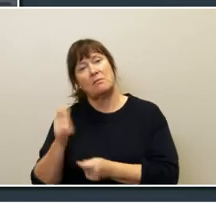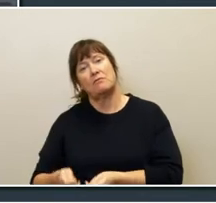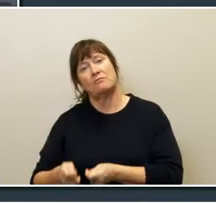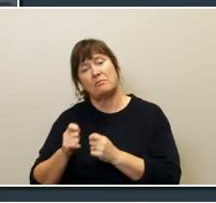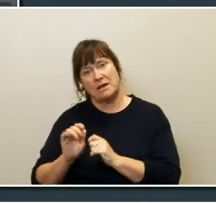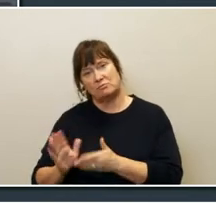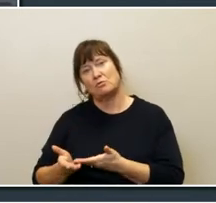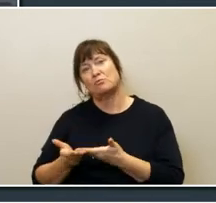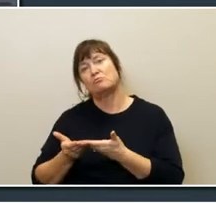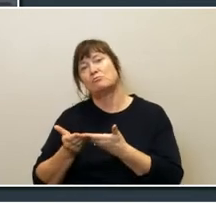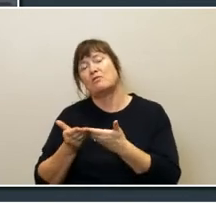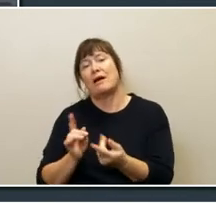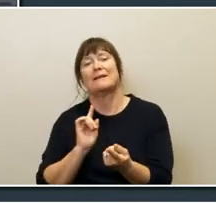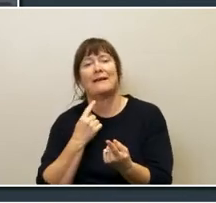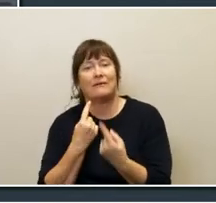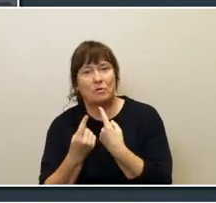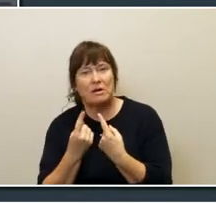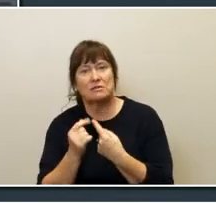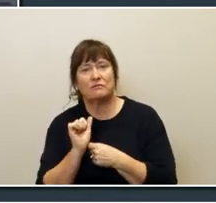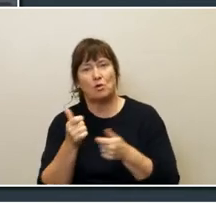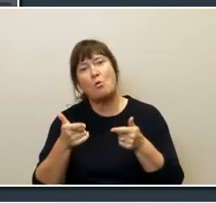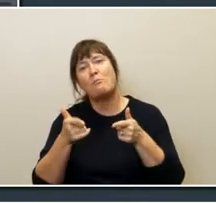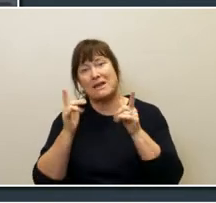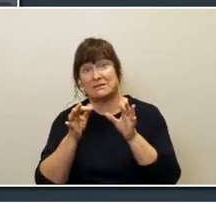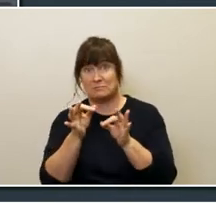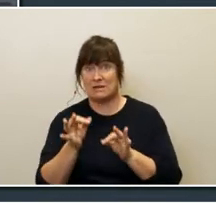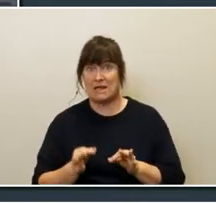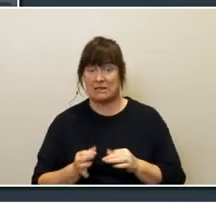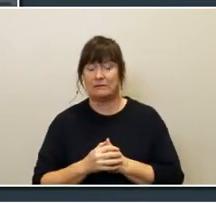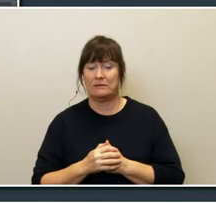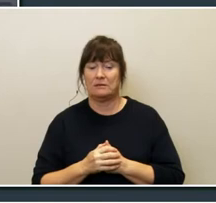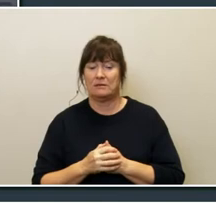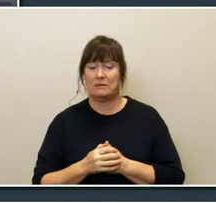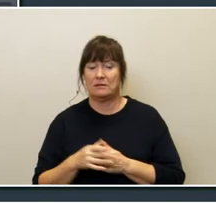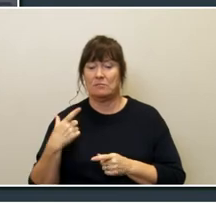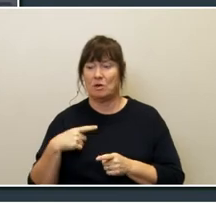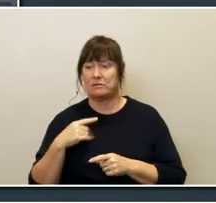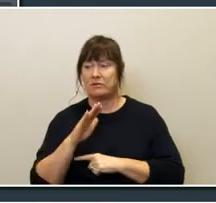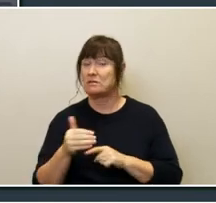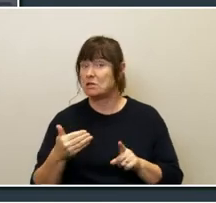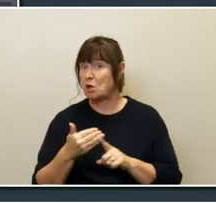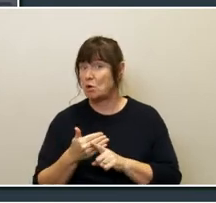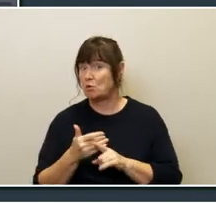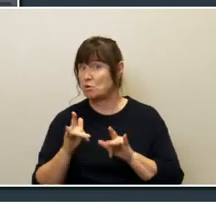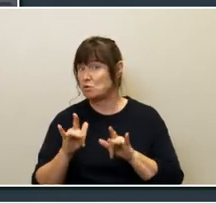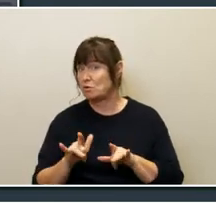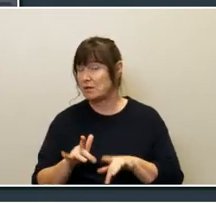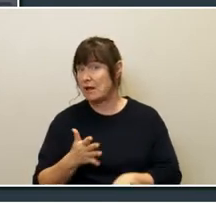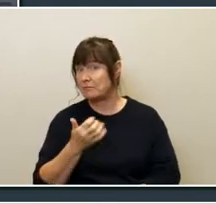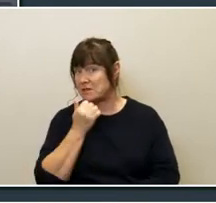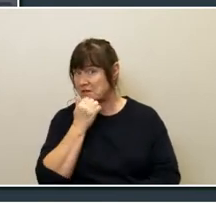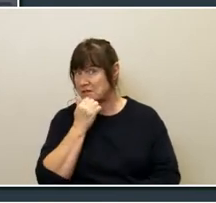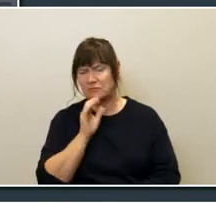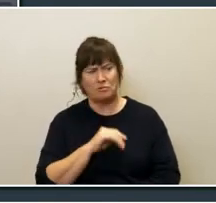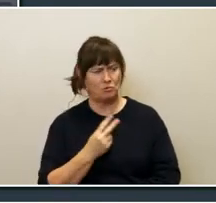you material for the master plan when you continue to work on that, because as far as I know, that hasn't been updated